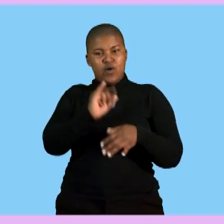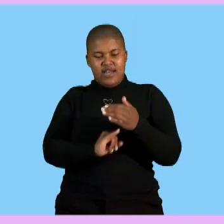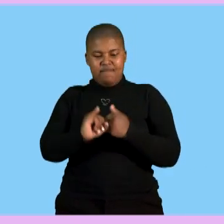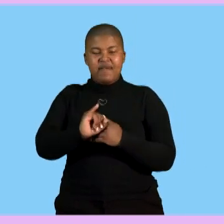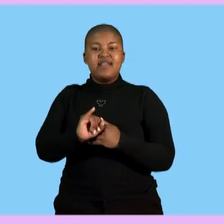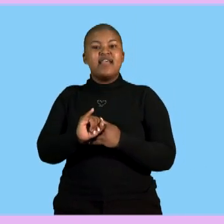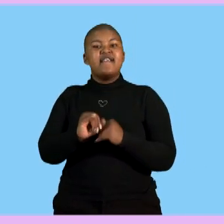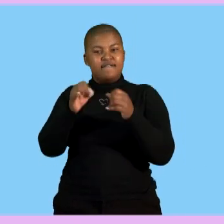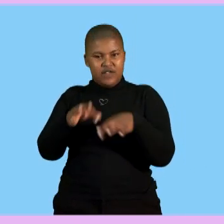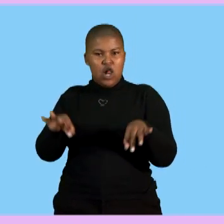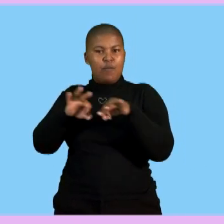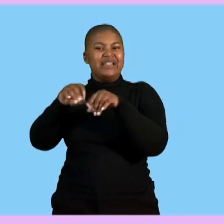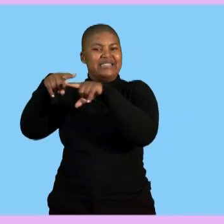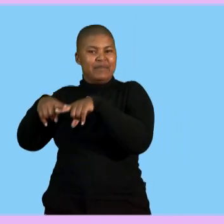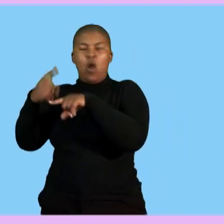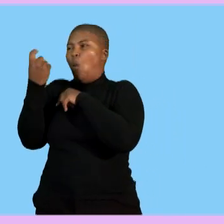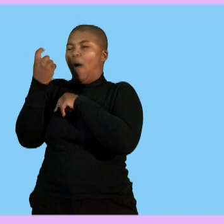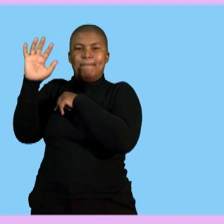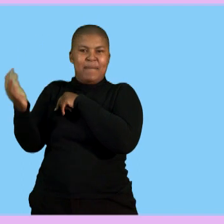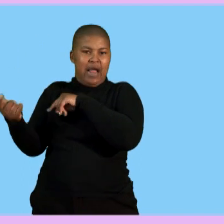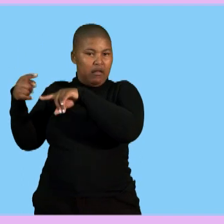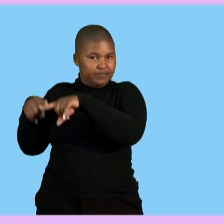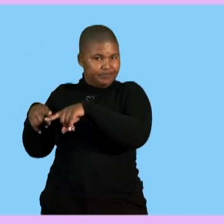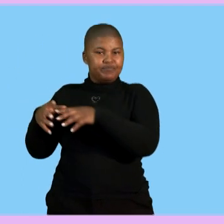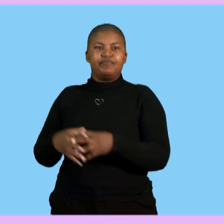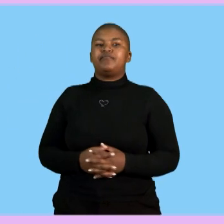has only one specific dependent variable.